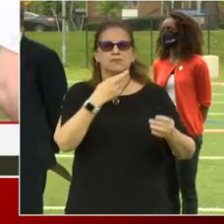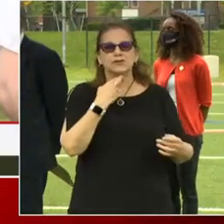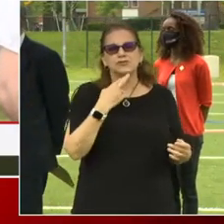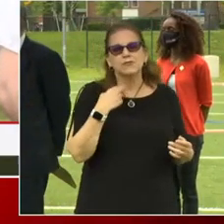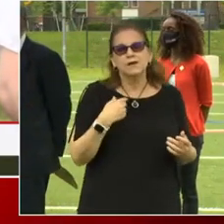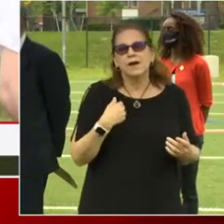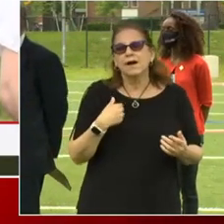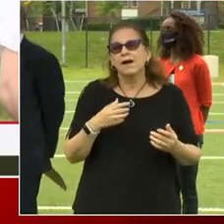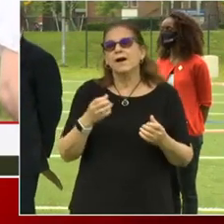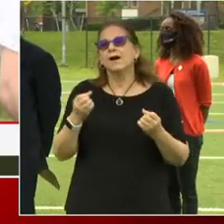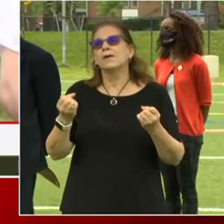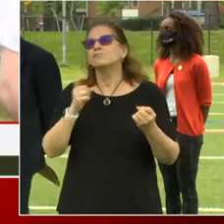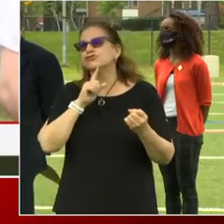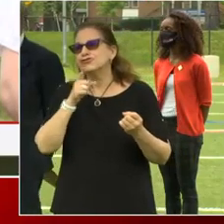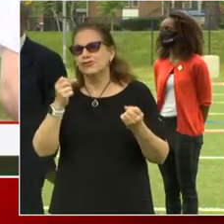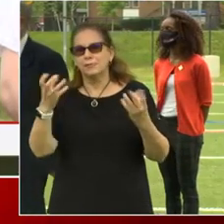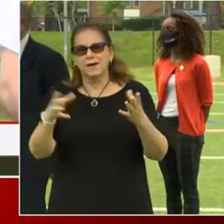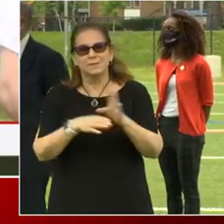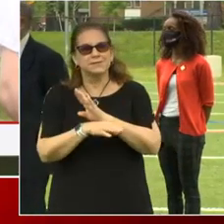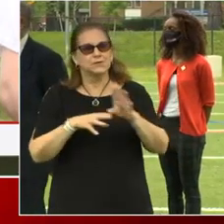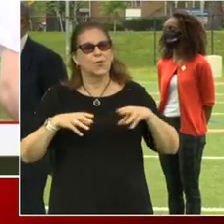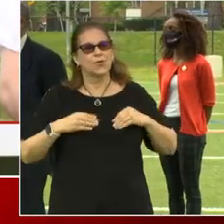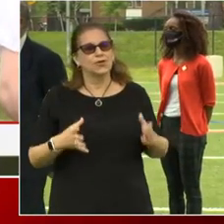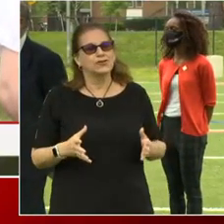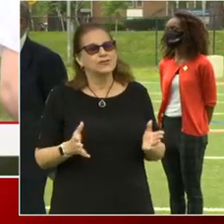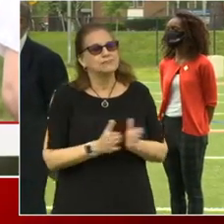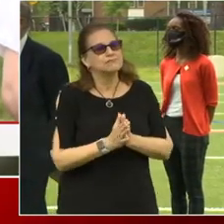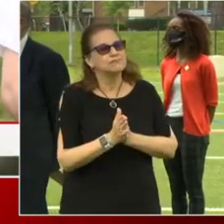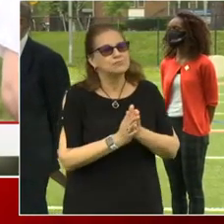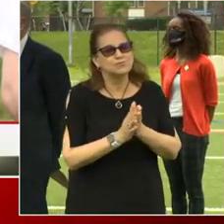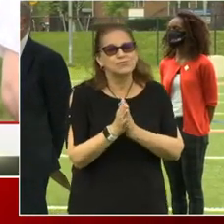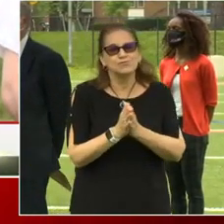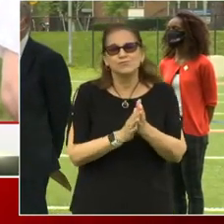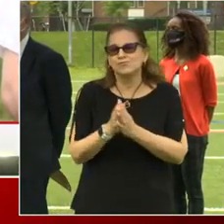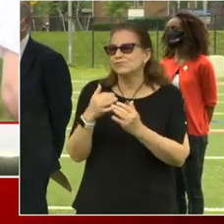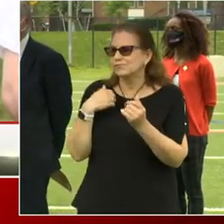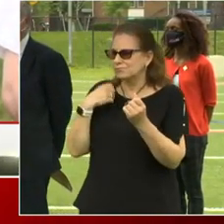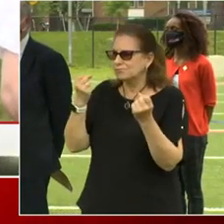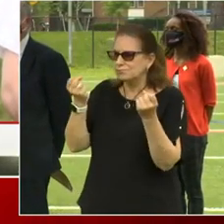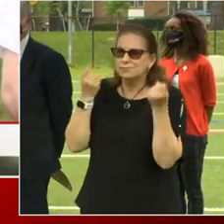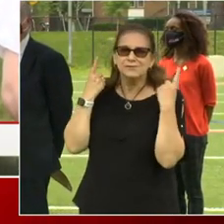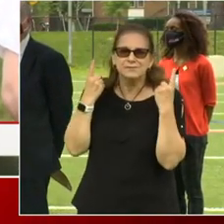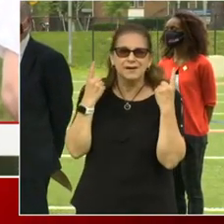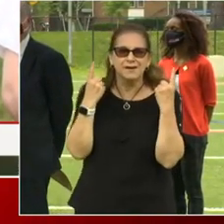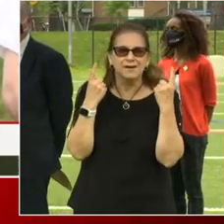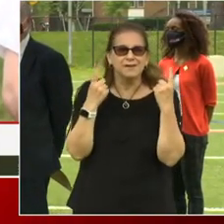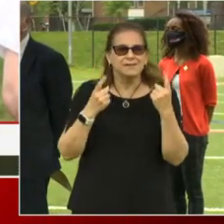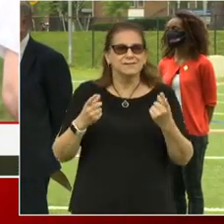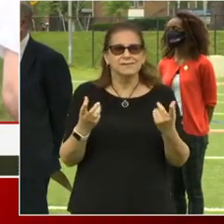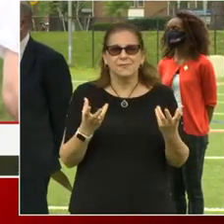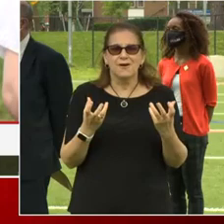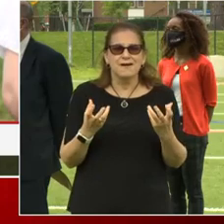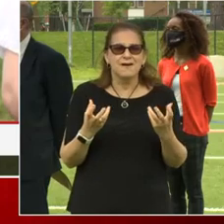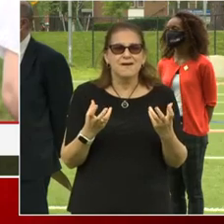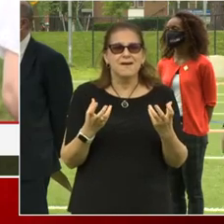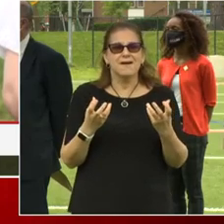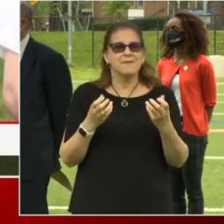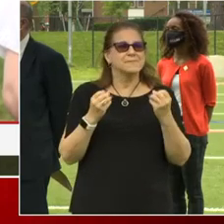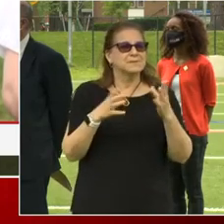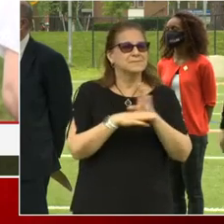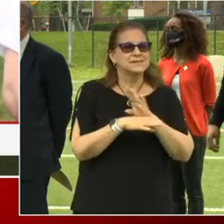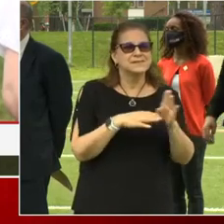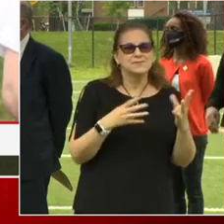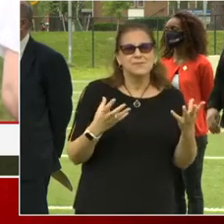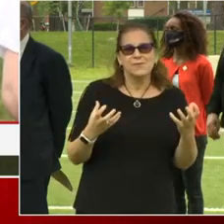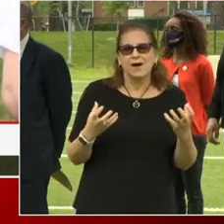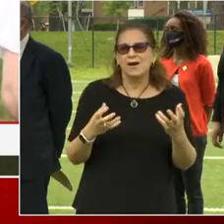this, I feel where they are. Our restaurateurs, our venue operators, our nightclub